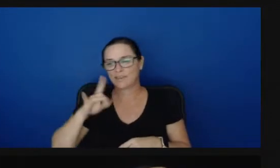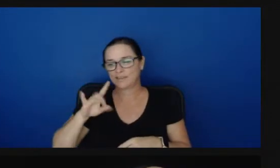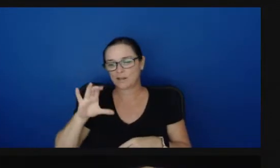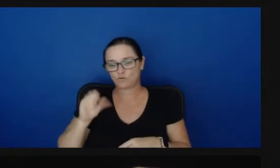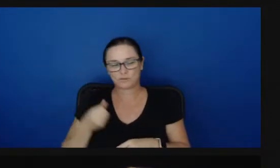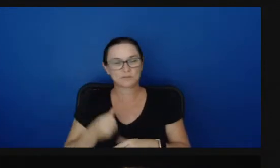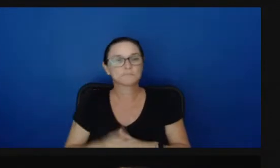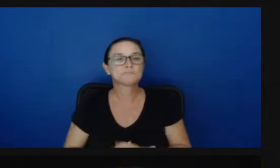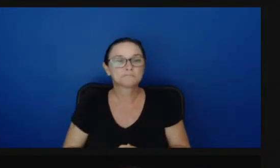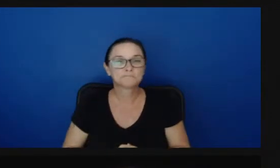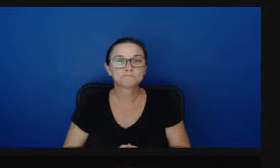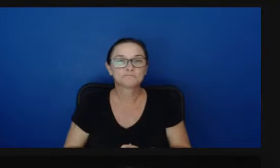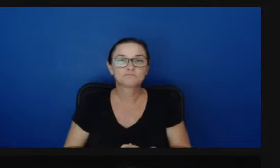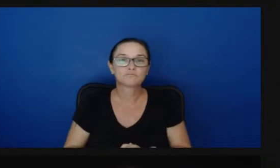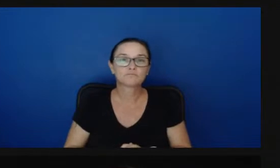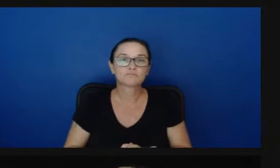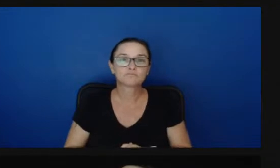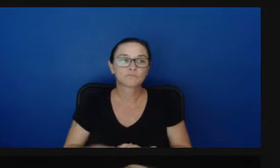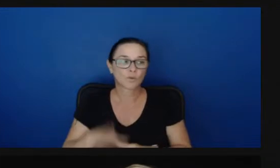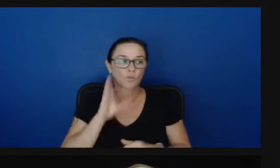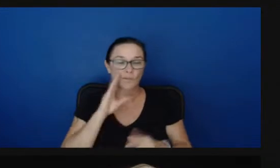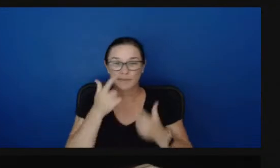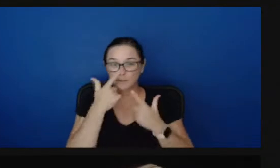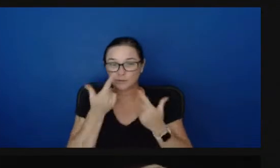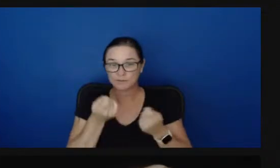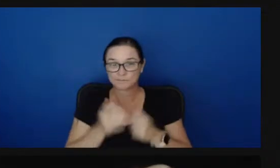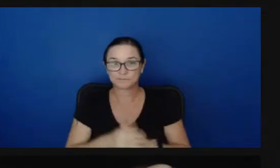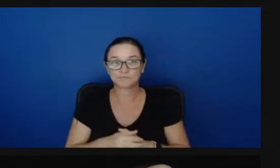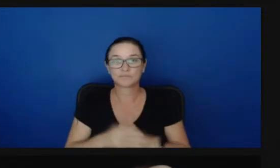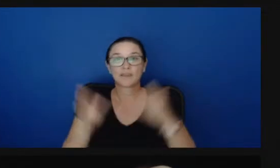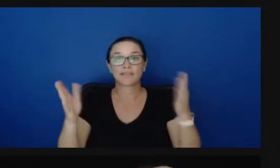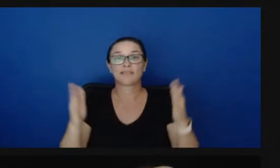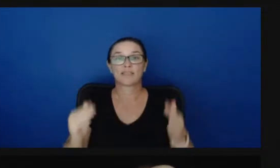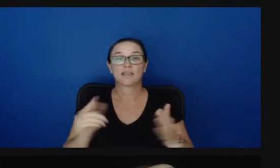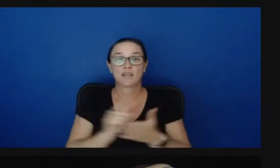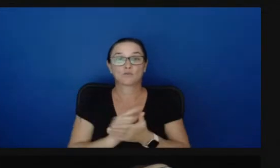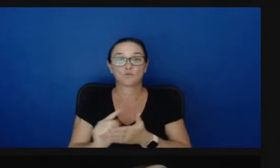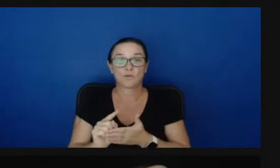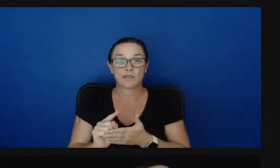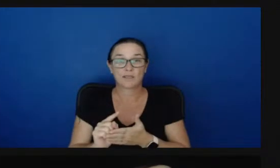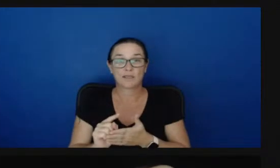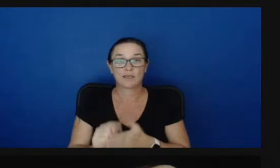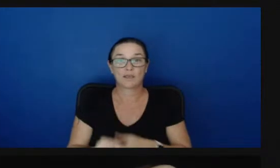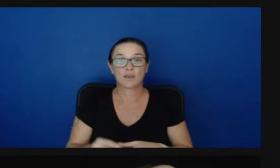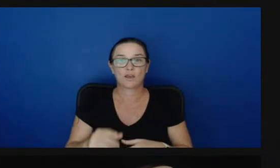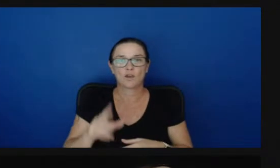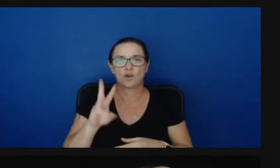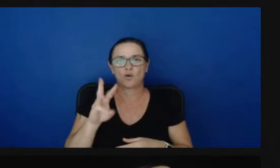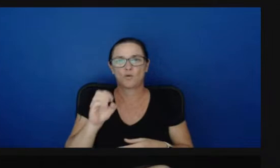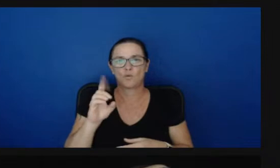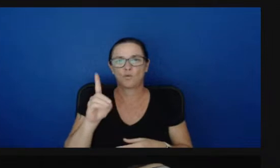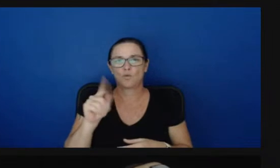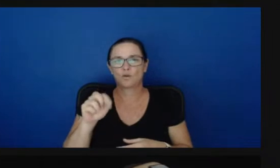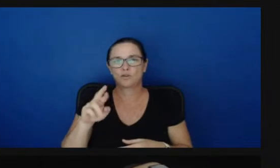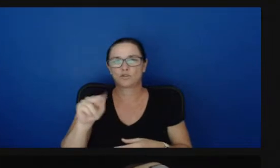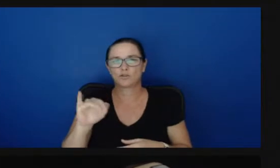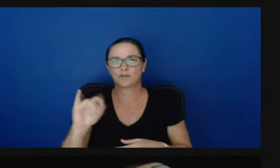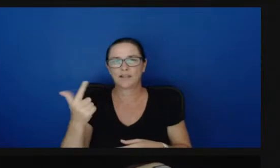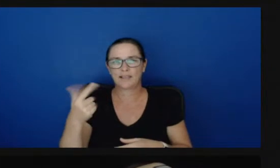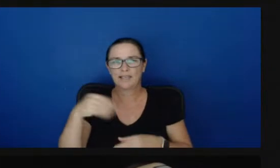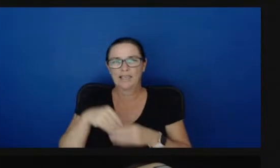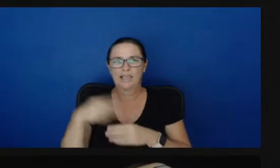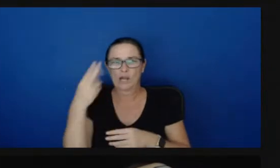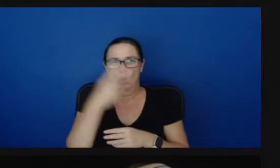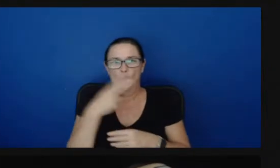So that'll be very interesting. The following week, on the 21st, wood turning in Hawaii, a rich Hawaiian tradition.